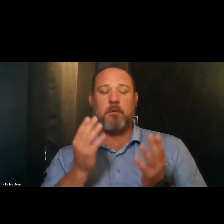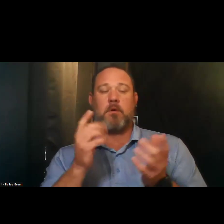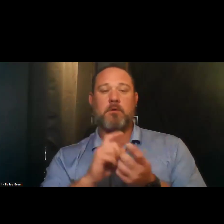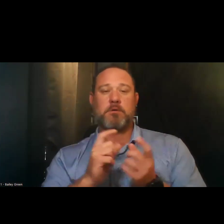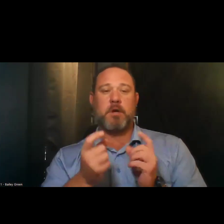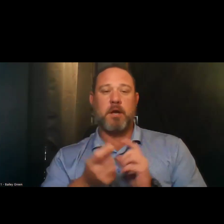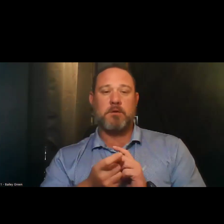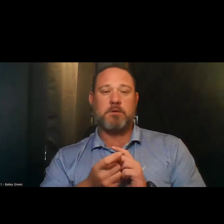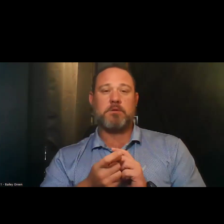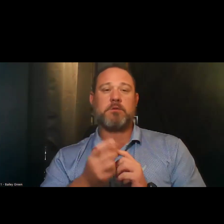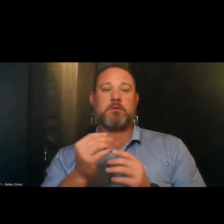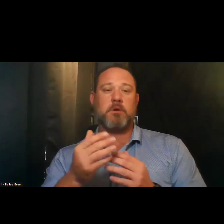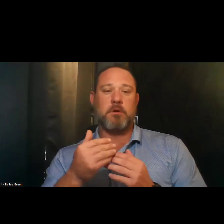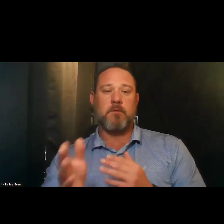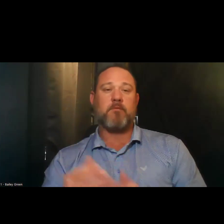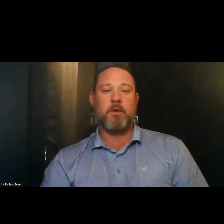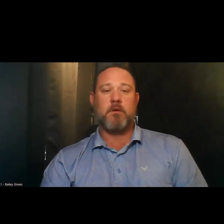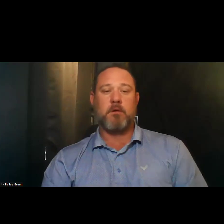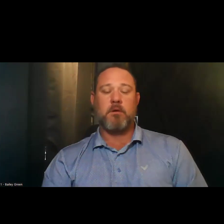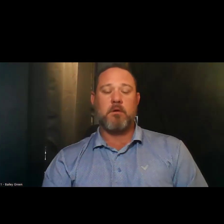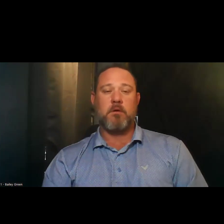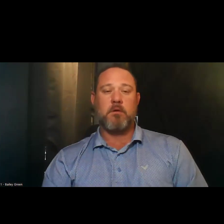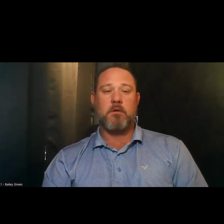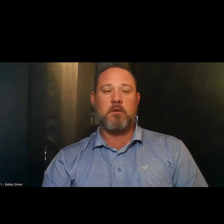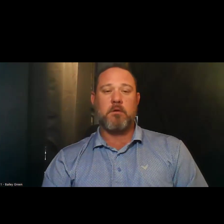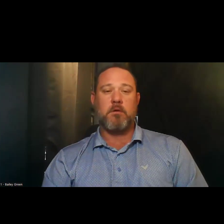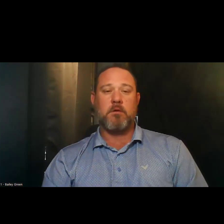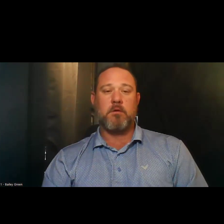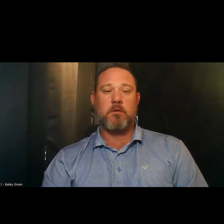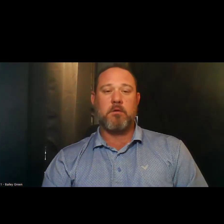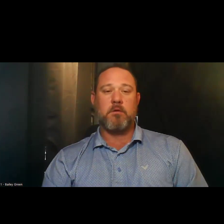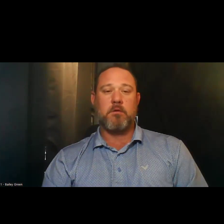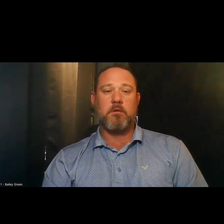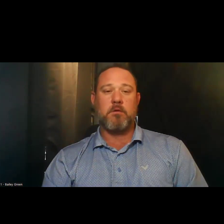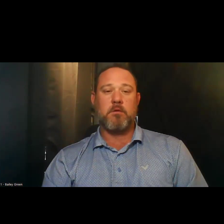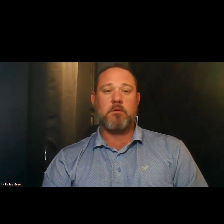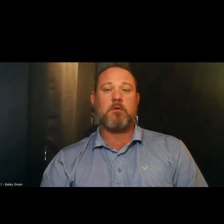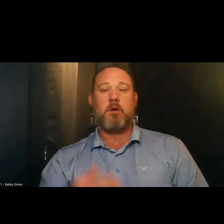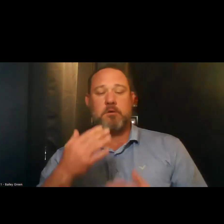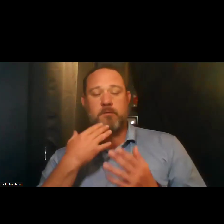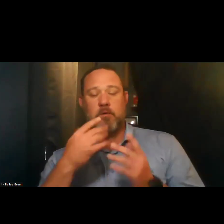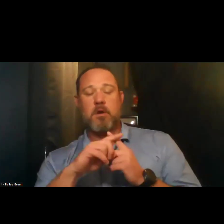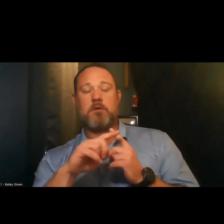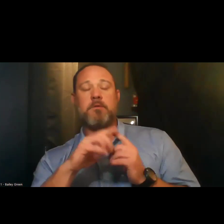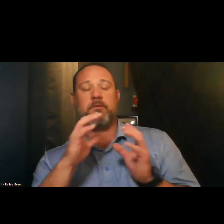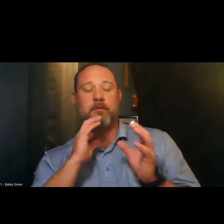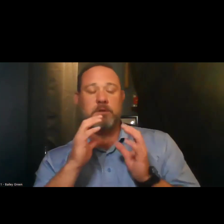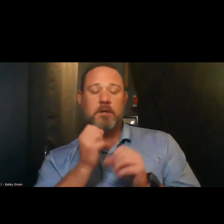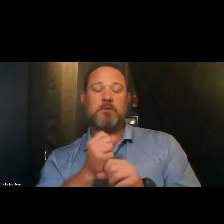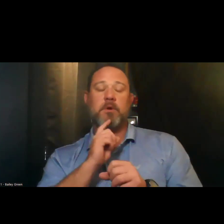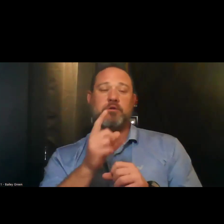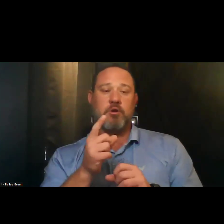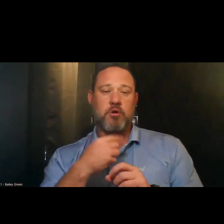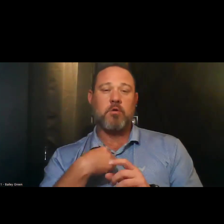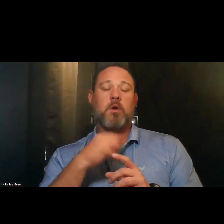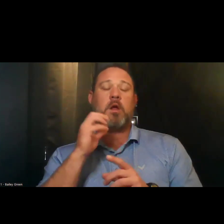changes, and then we'll go from there. And again, fruitful conversation in terms of making sure that we